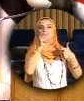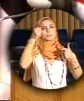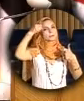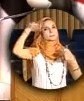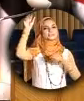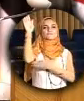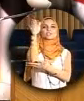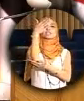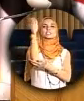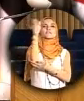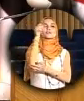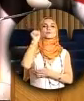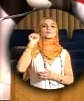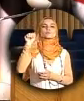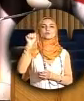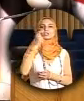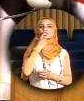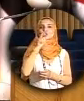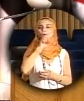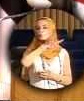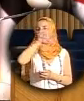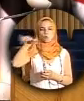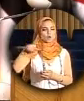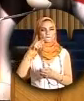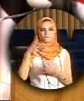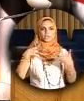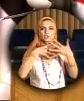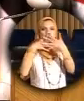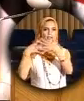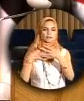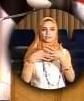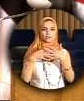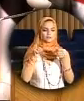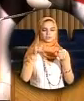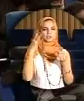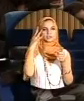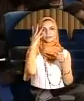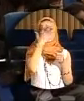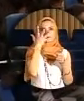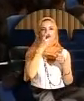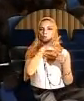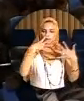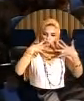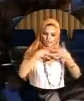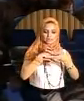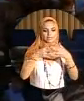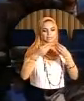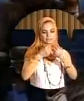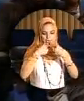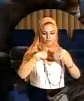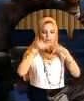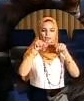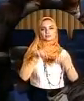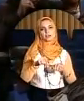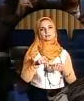partners, all are with us here today. And I would like to invite and welcome the African youth who attended the cyber